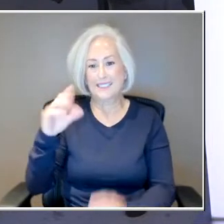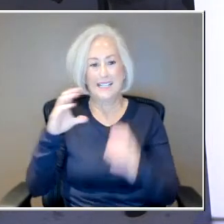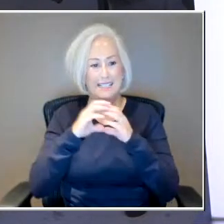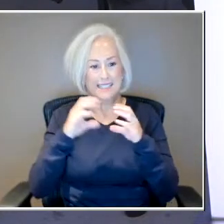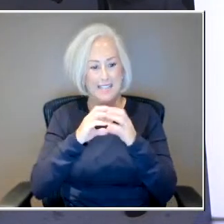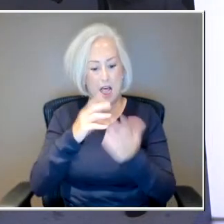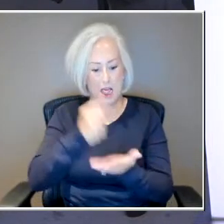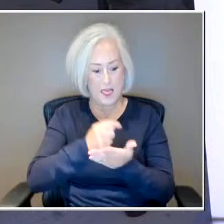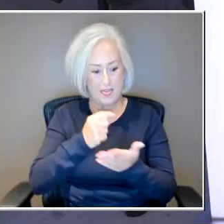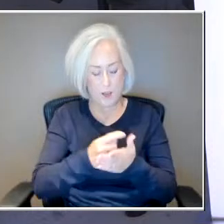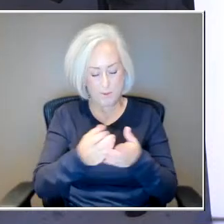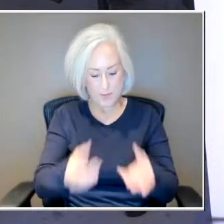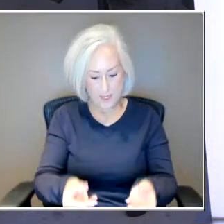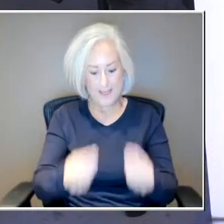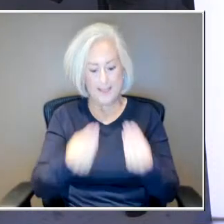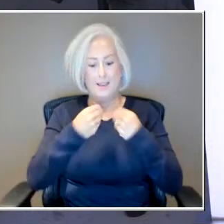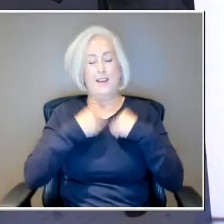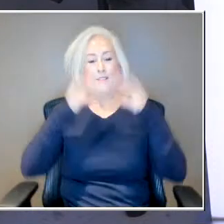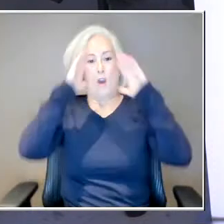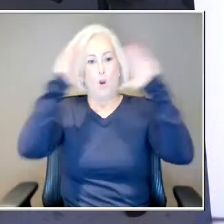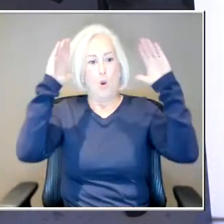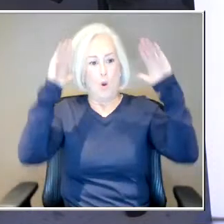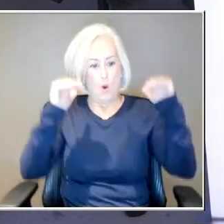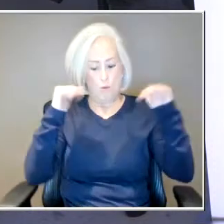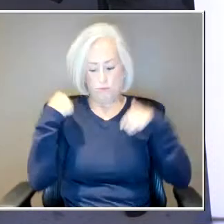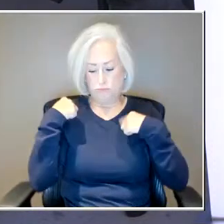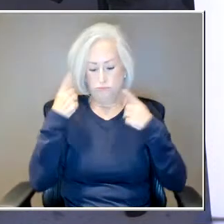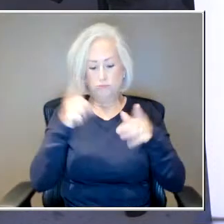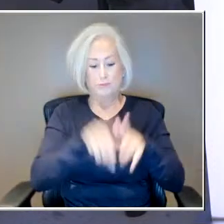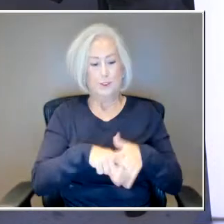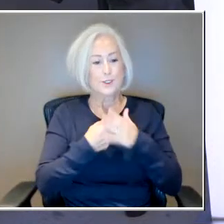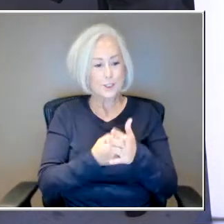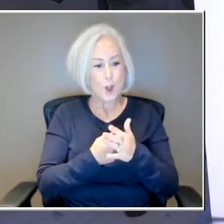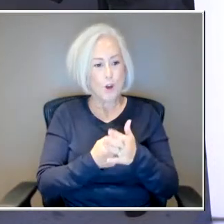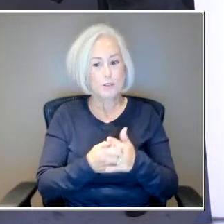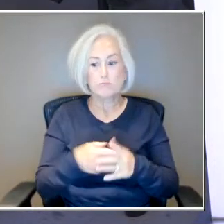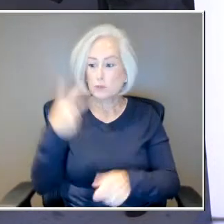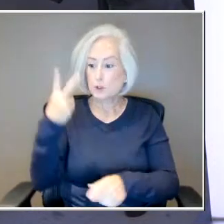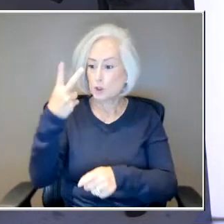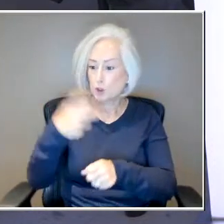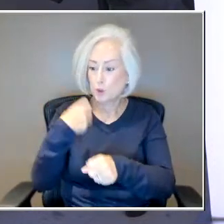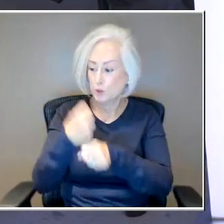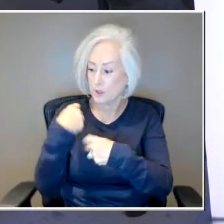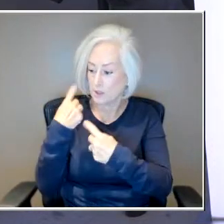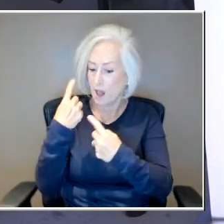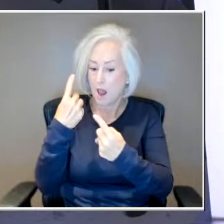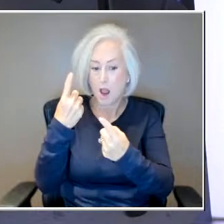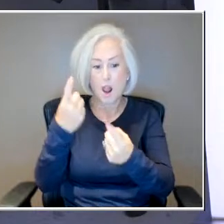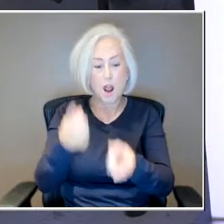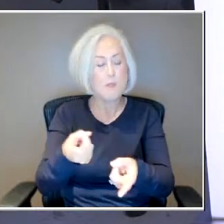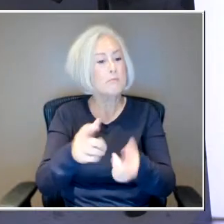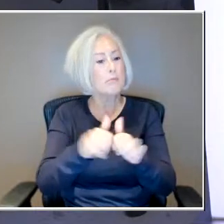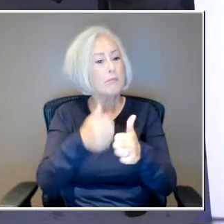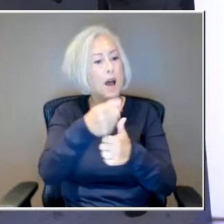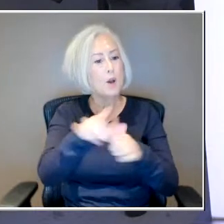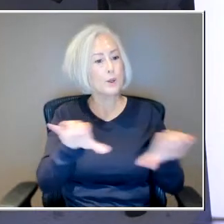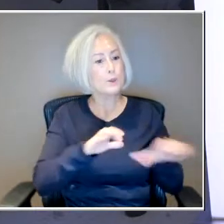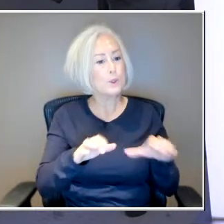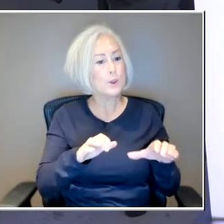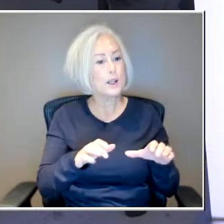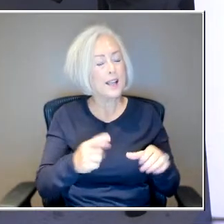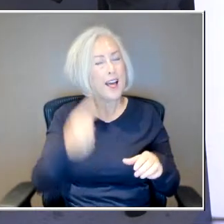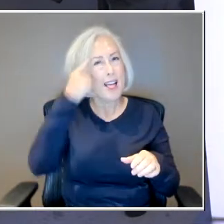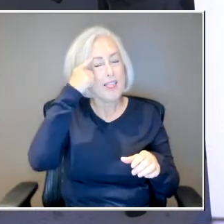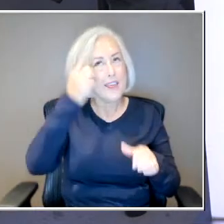and you started. It's been 2 years since your treatment. Just how are you doing now? From kind of think back before, during, and